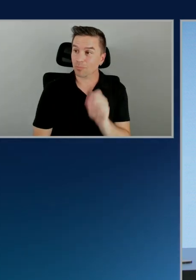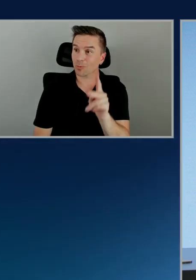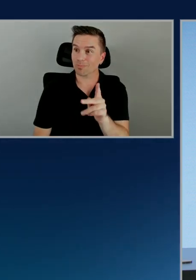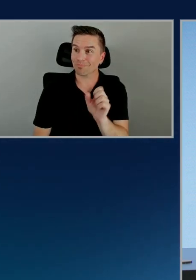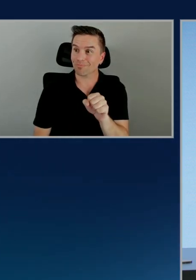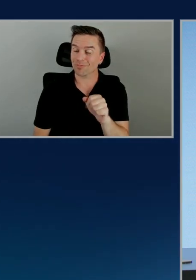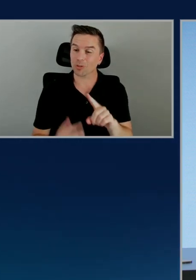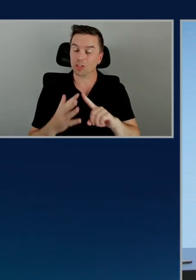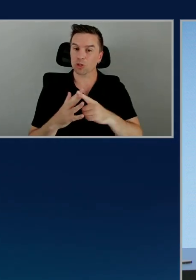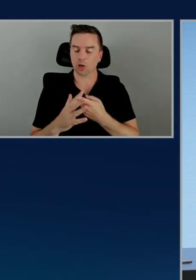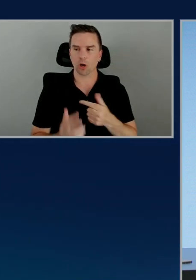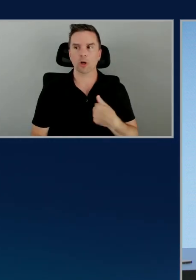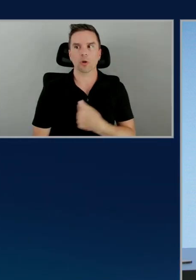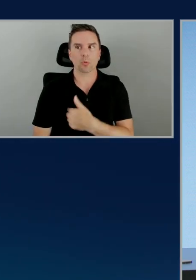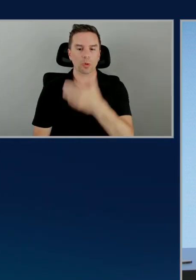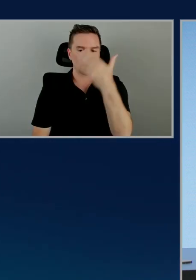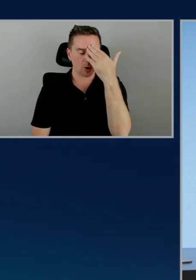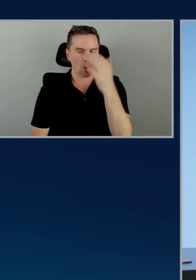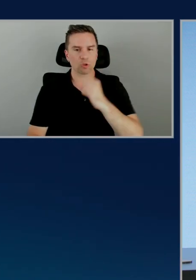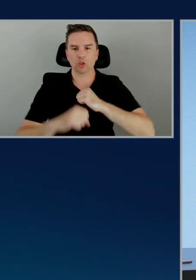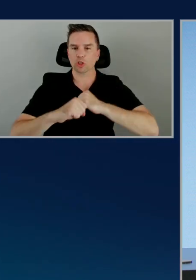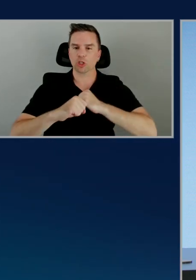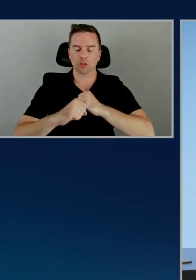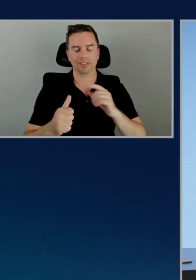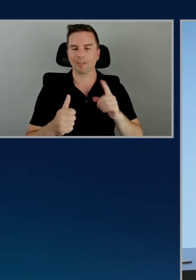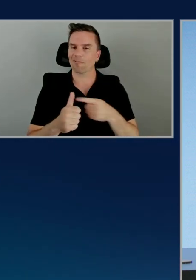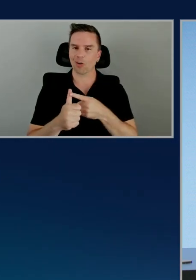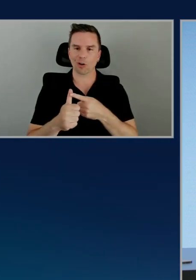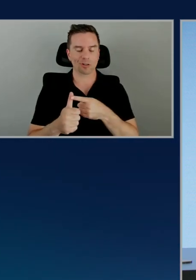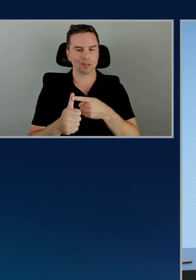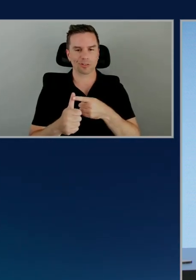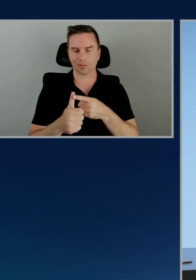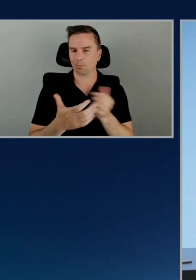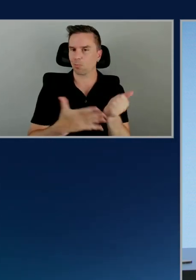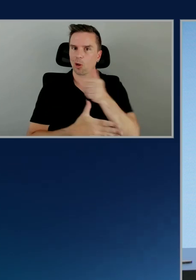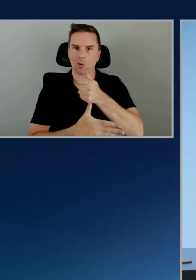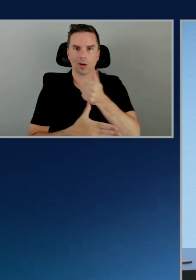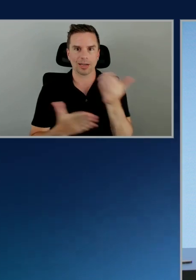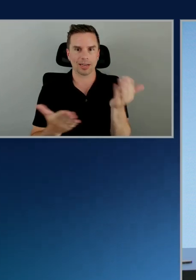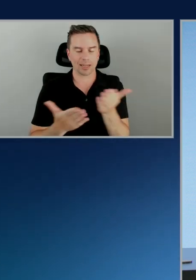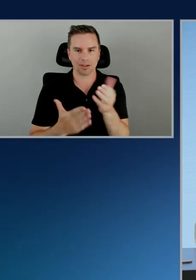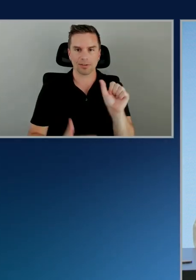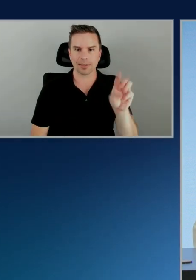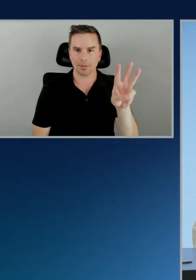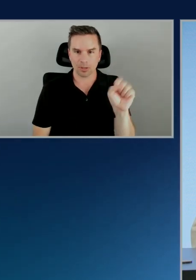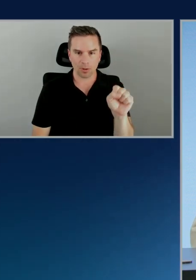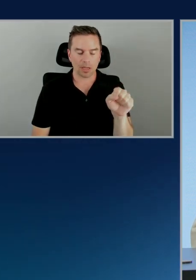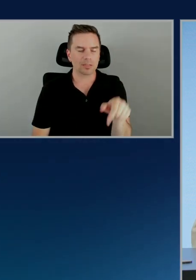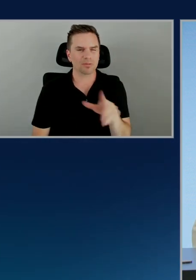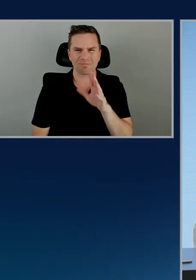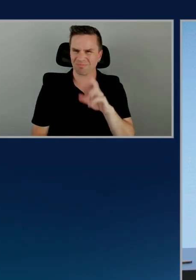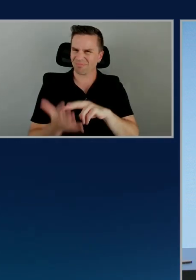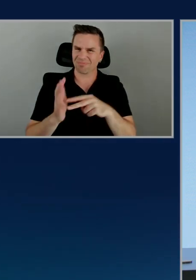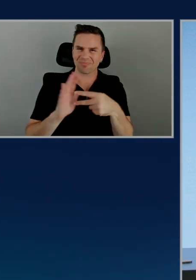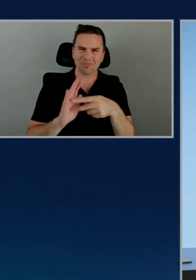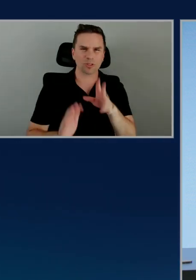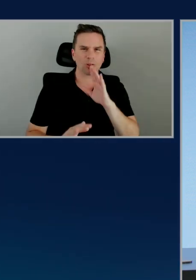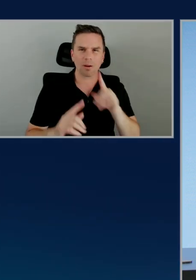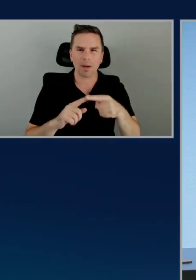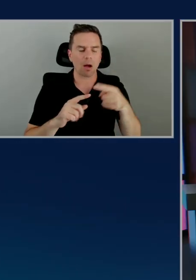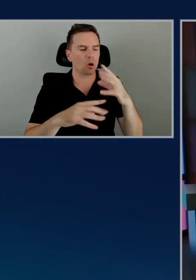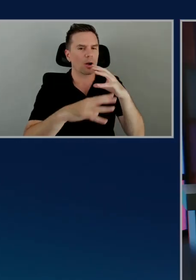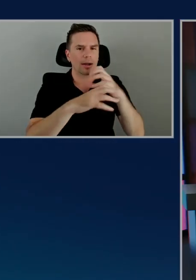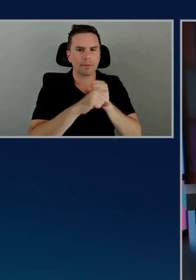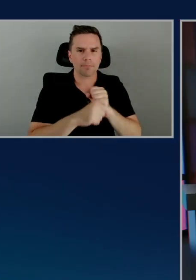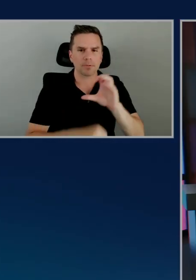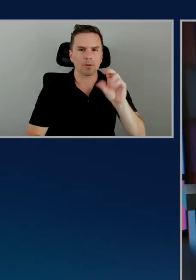security is job zero at AWS. So Absolutely. What does this mean? You know, you're talking about confidential computing. How does it all tie in together with